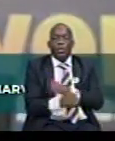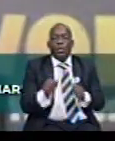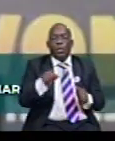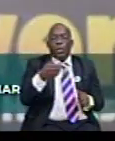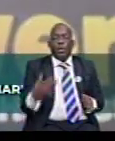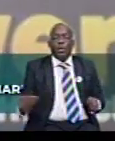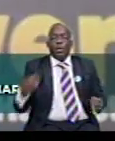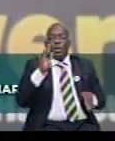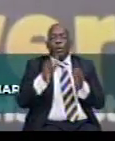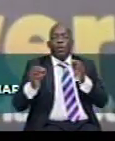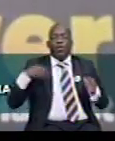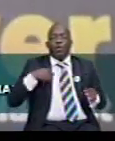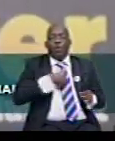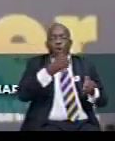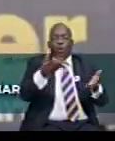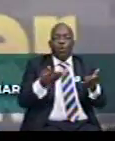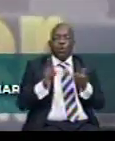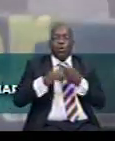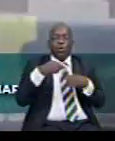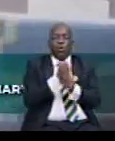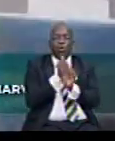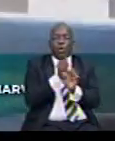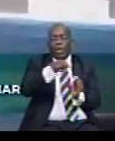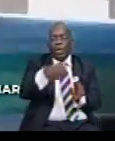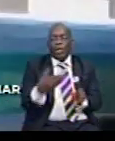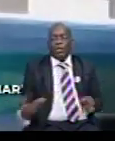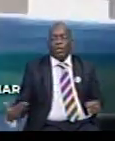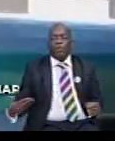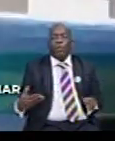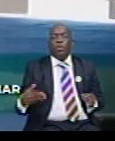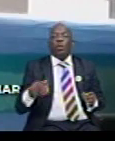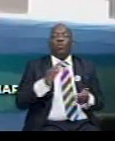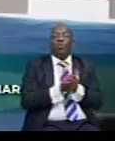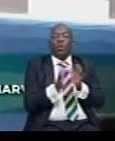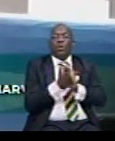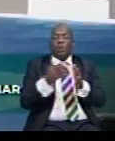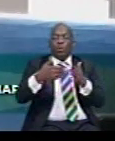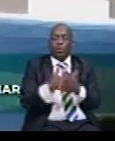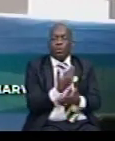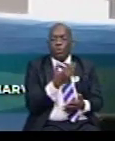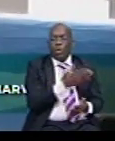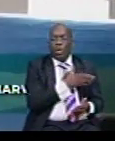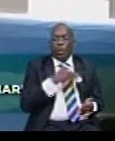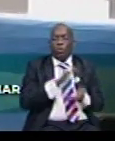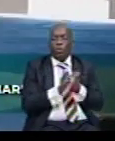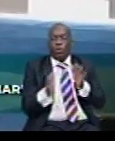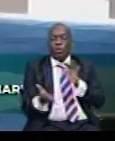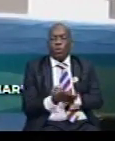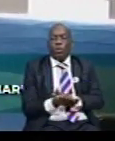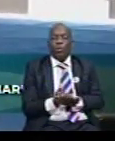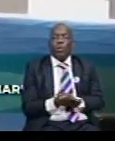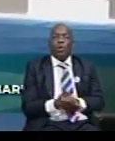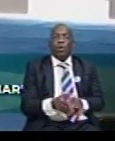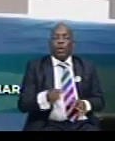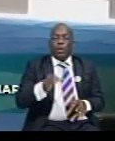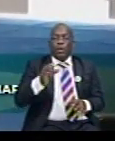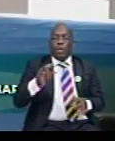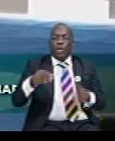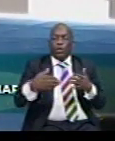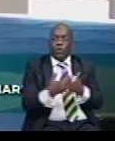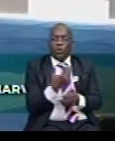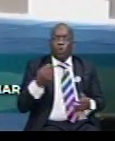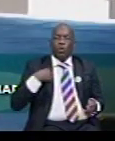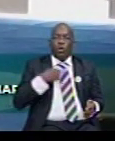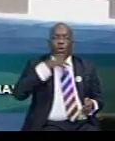make anything, everything come anew and come afresh, we must have the endowment